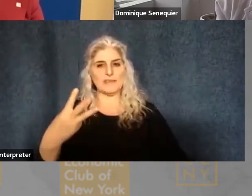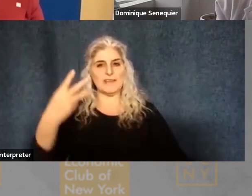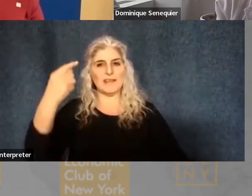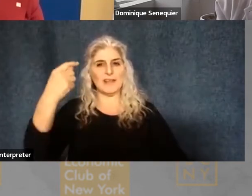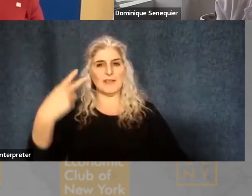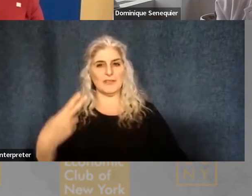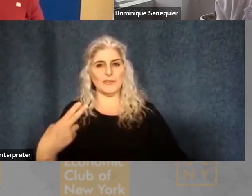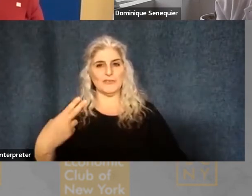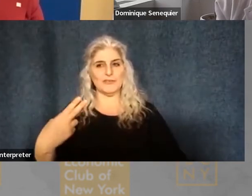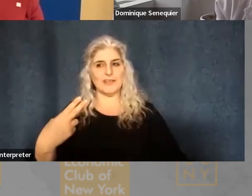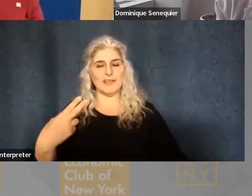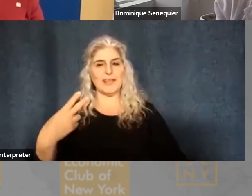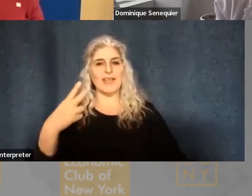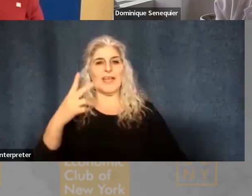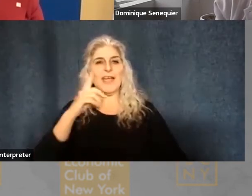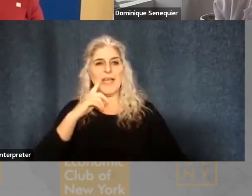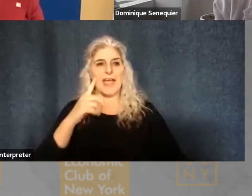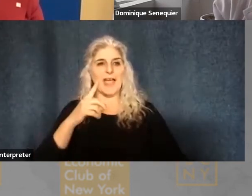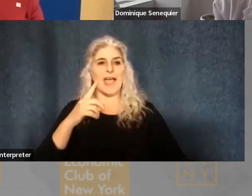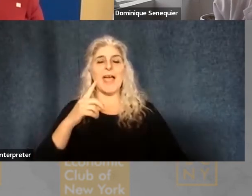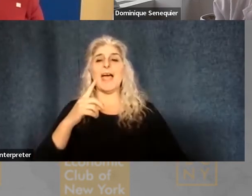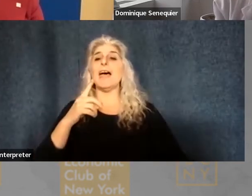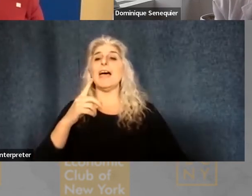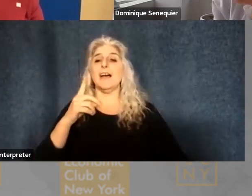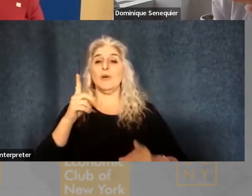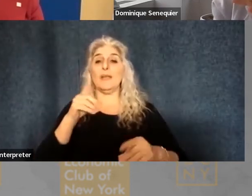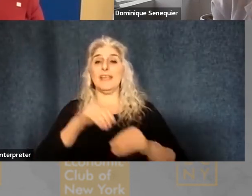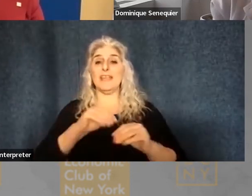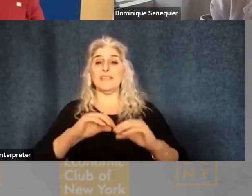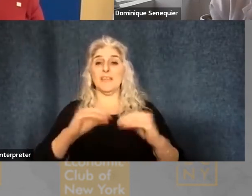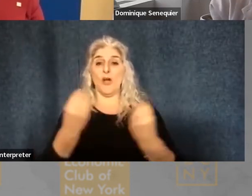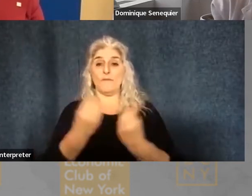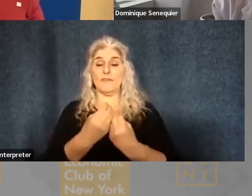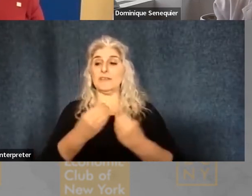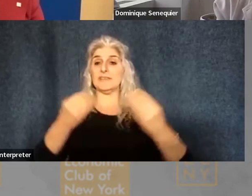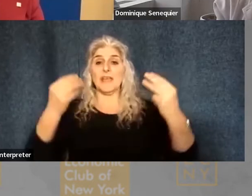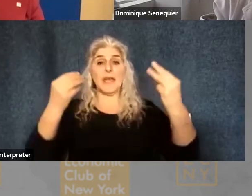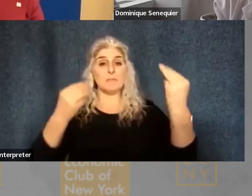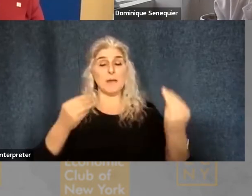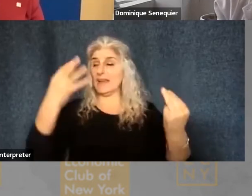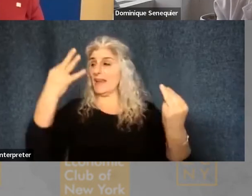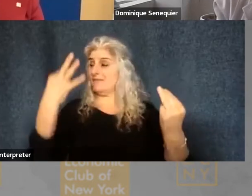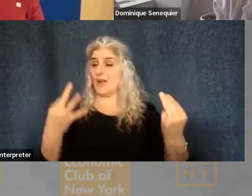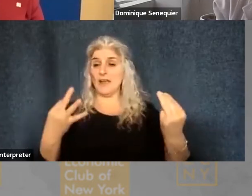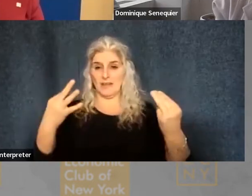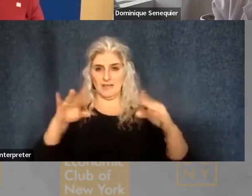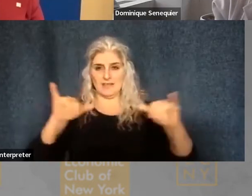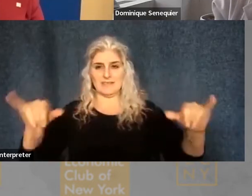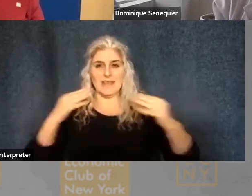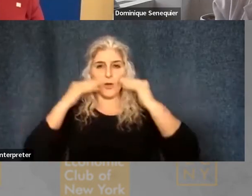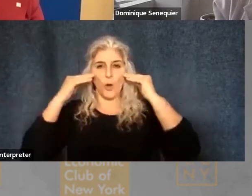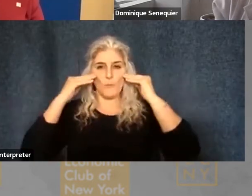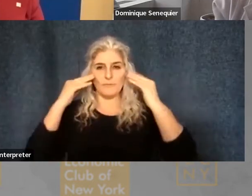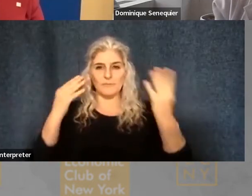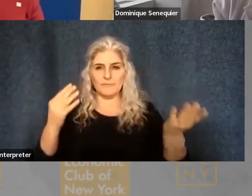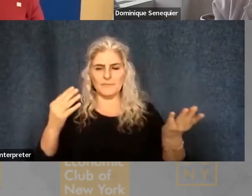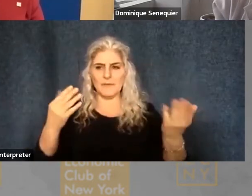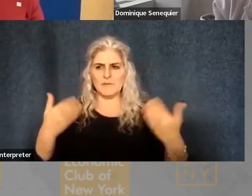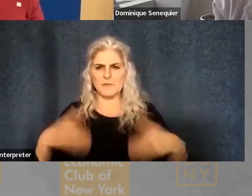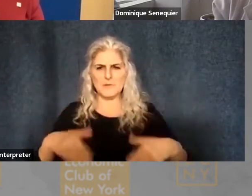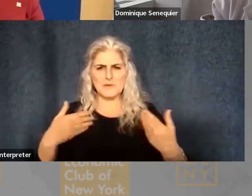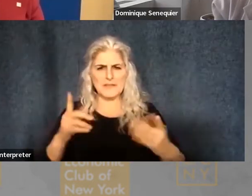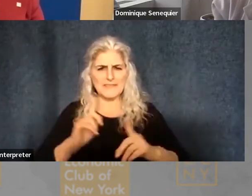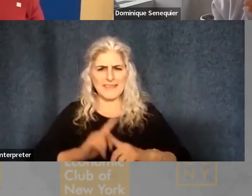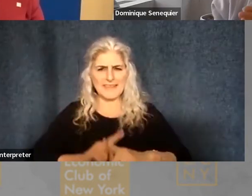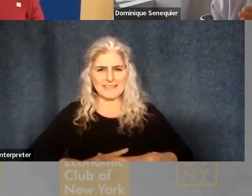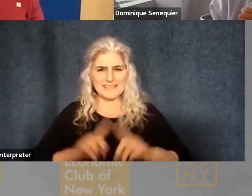at the office, and Monday and Friday at home. So in 6 months, It's a big change because from one day of